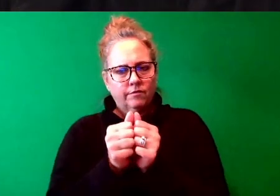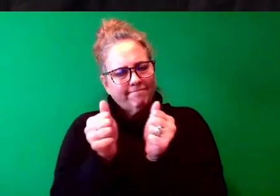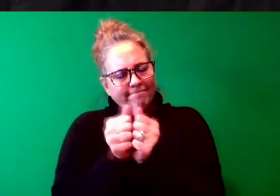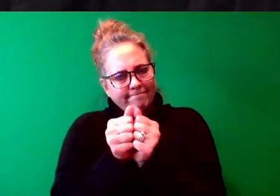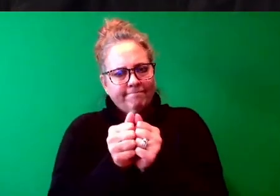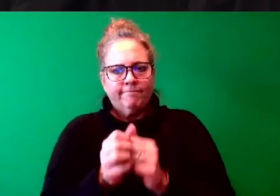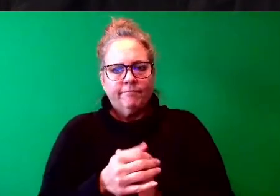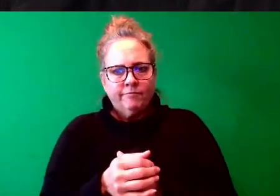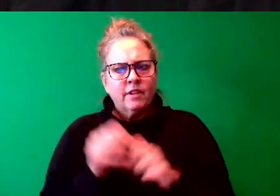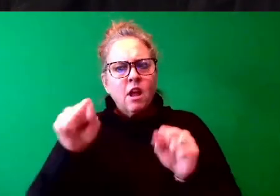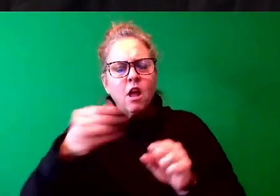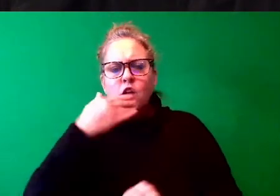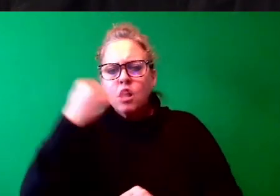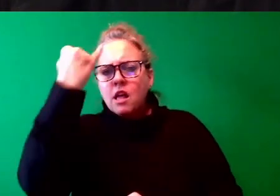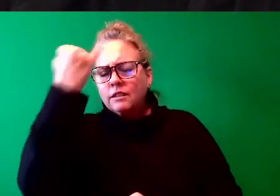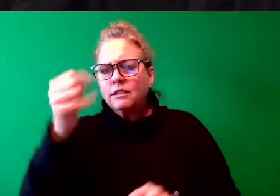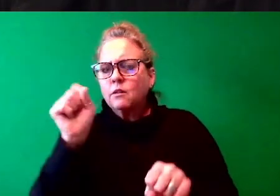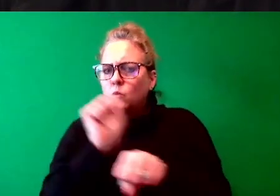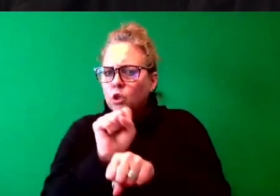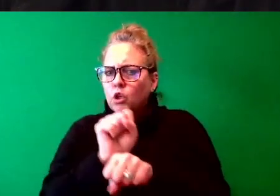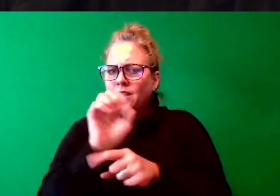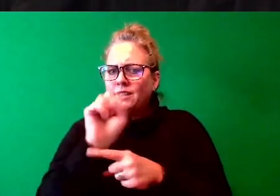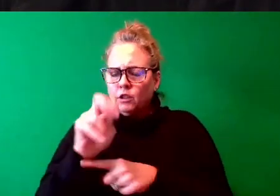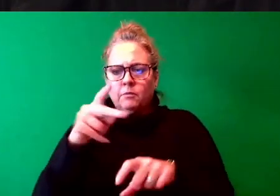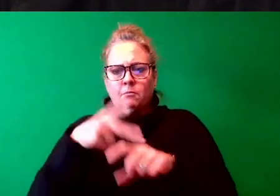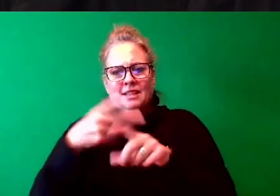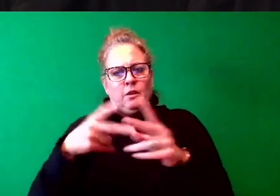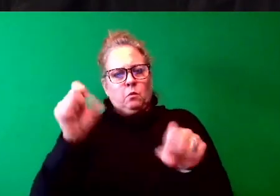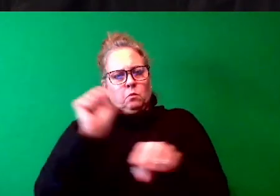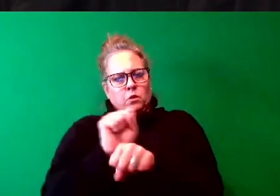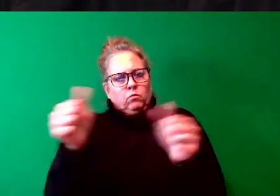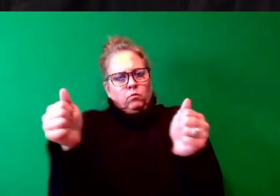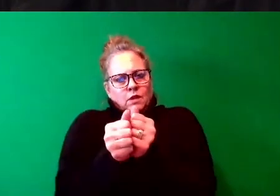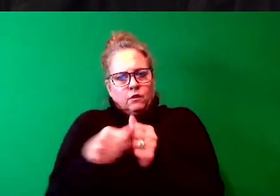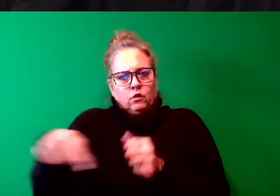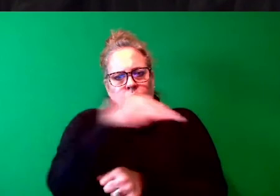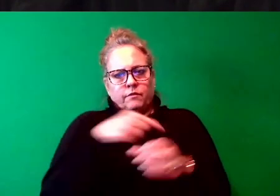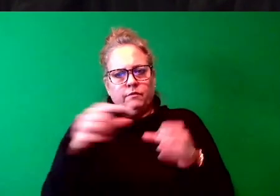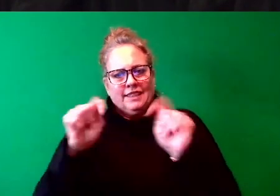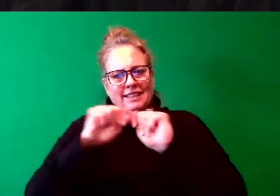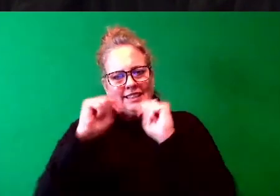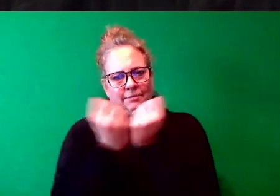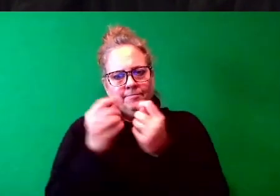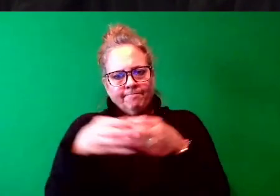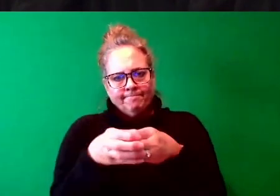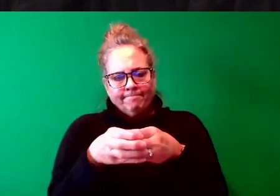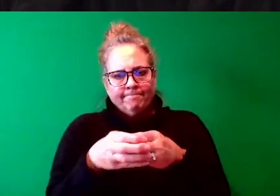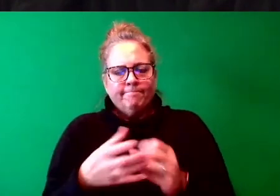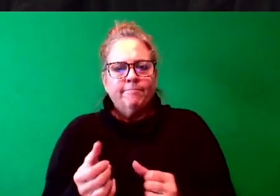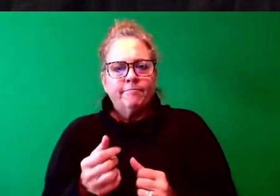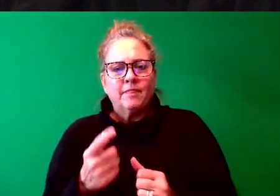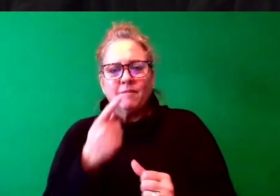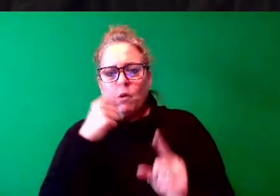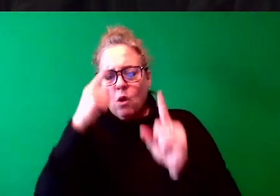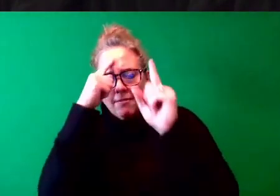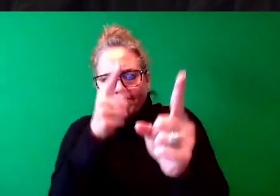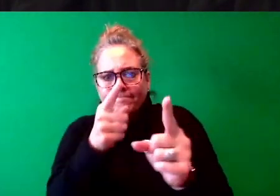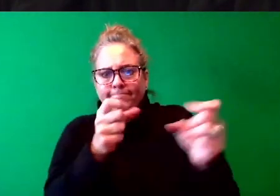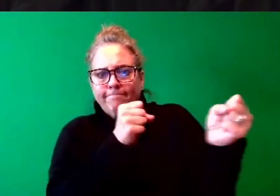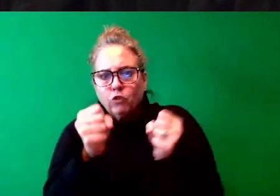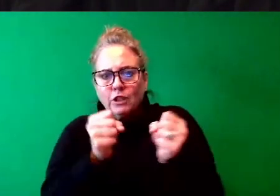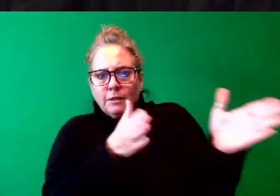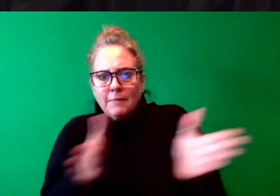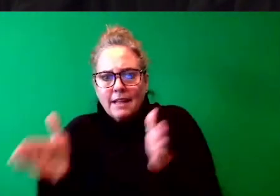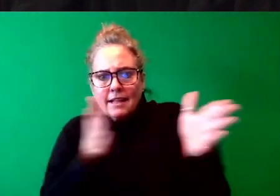idea, but I like the idea of a strategically focused committee, and it may end up being a standing committee, and